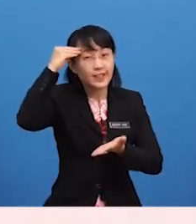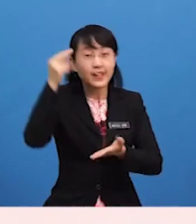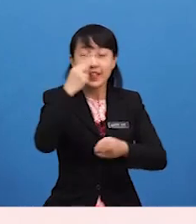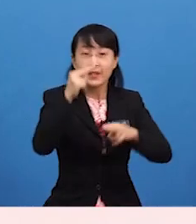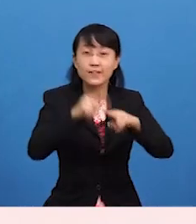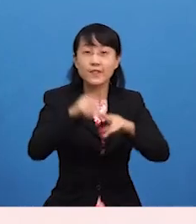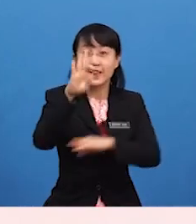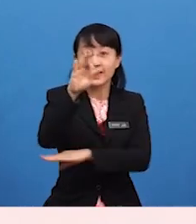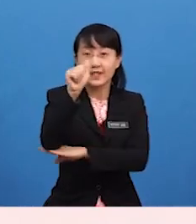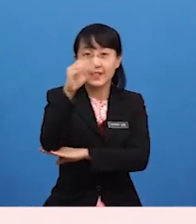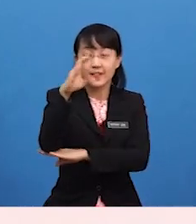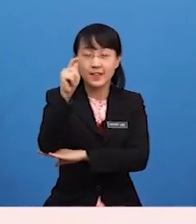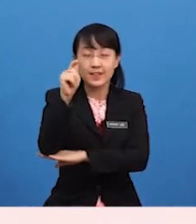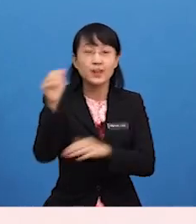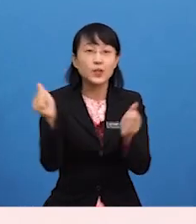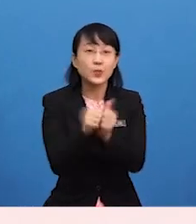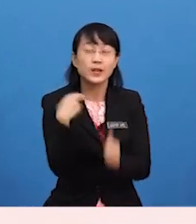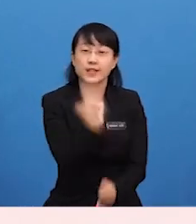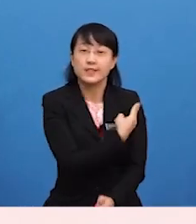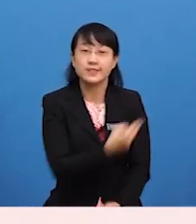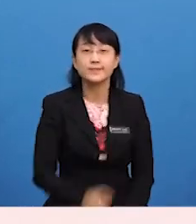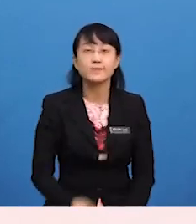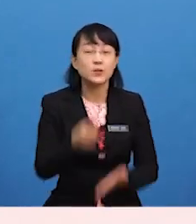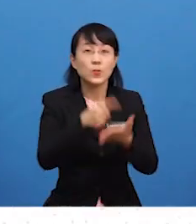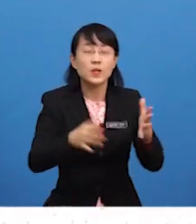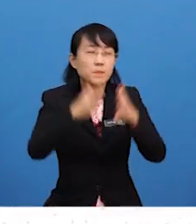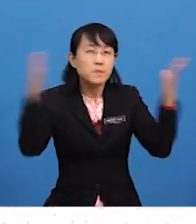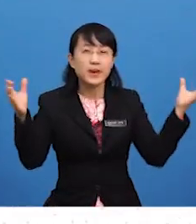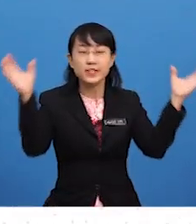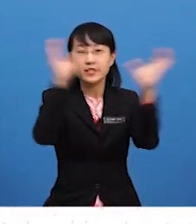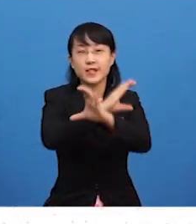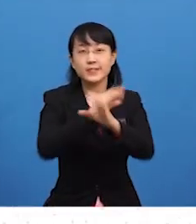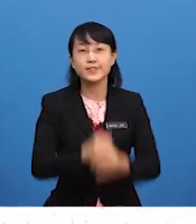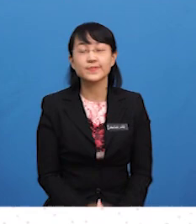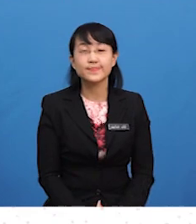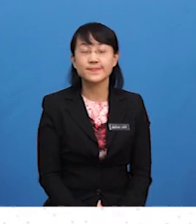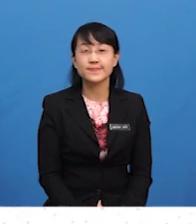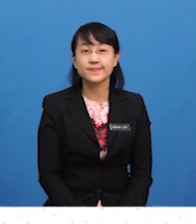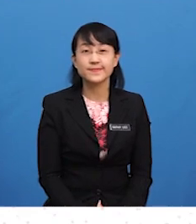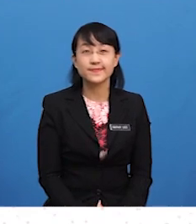All right, Miss Rachel, what's our mega challenge for today?